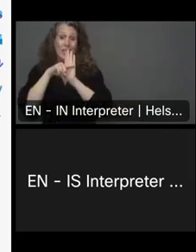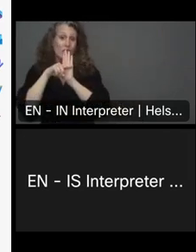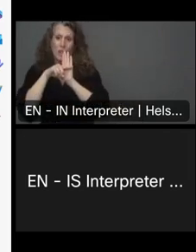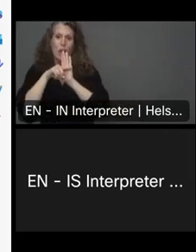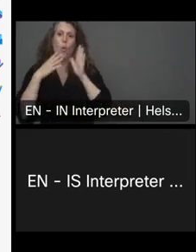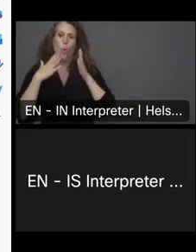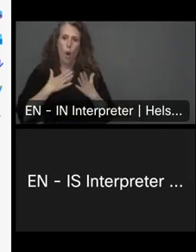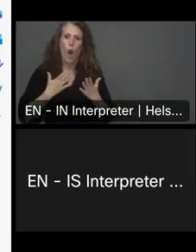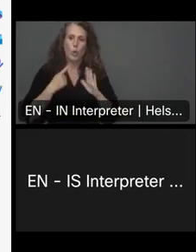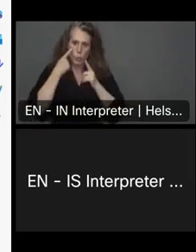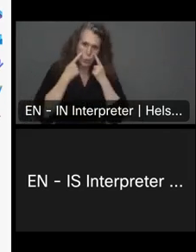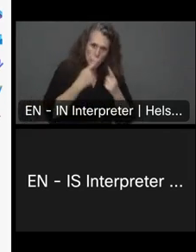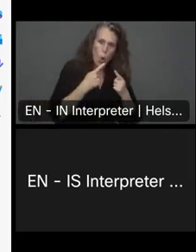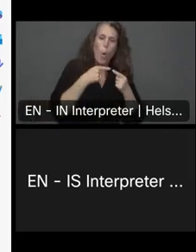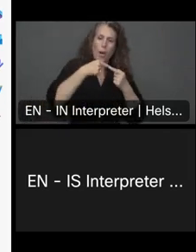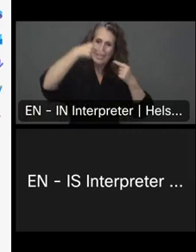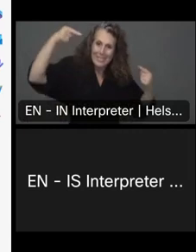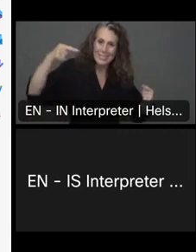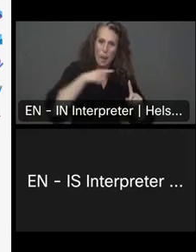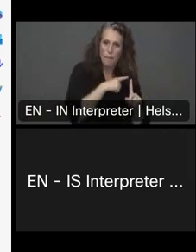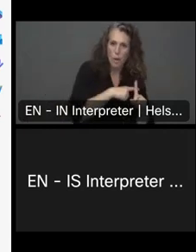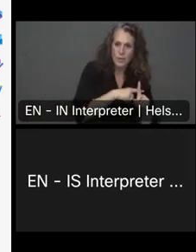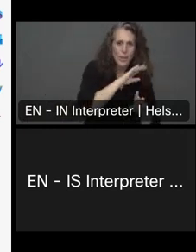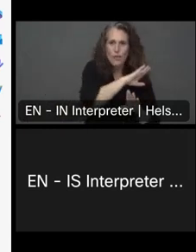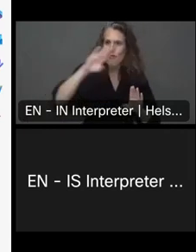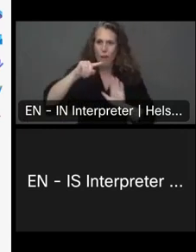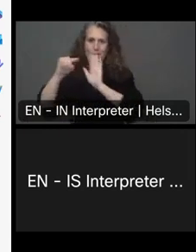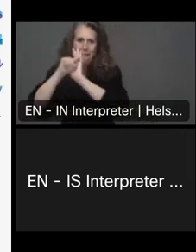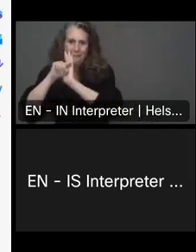the negative particular as the lexicalized value.